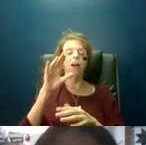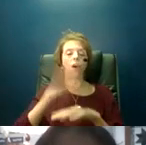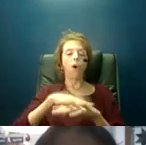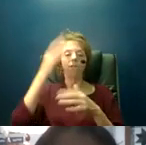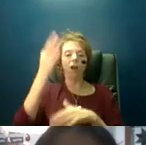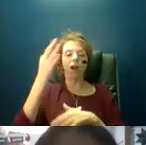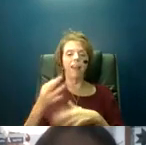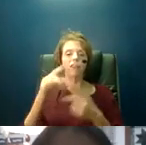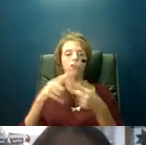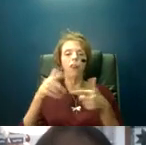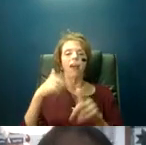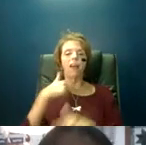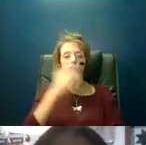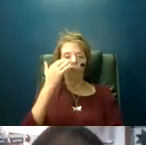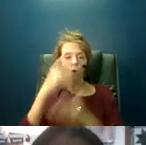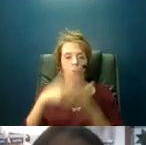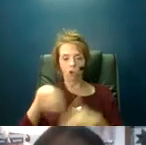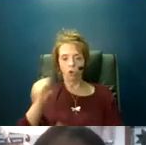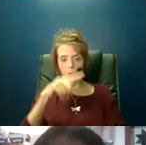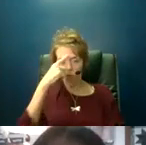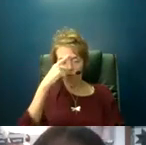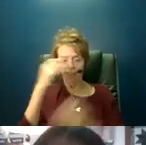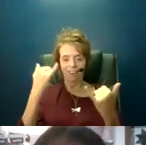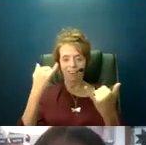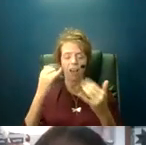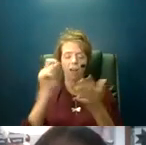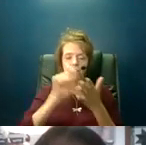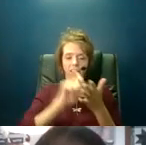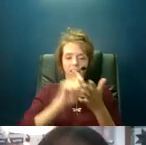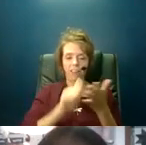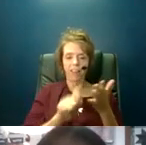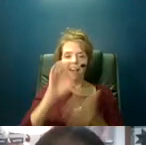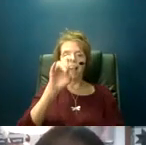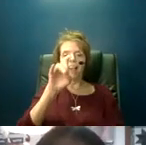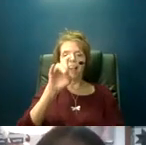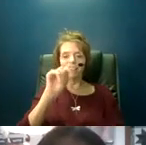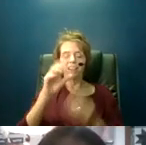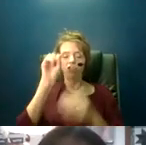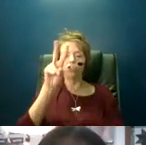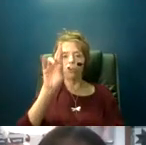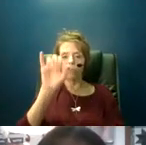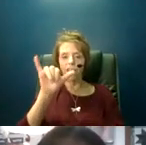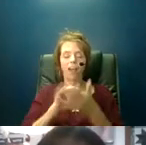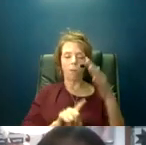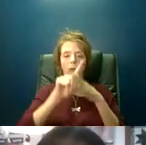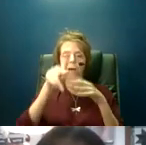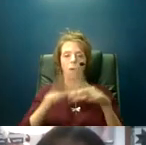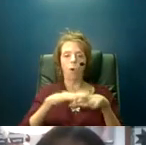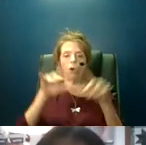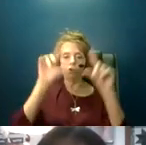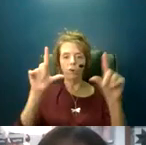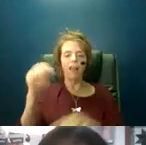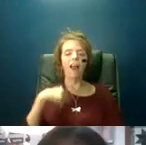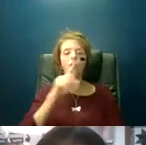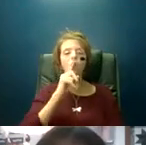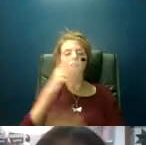think. Please take a moment now to complete the exit survey of 3 simple questions that are going to pop up on your screen. I really want